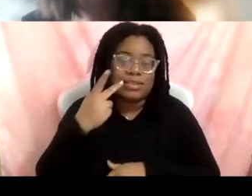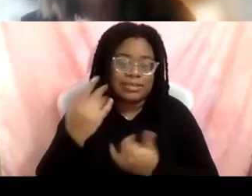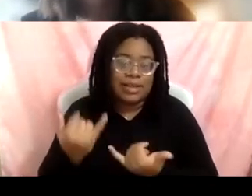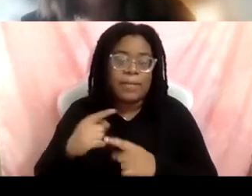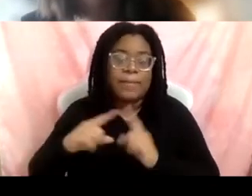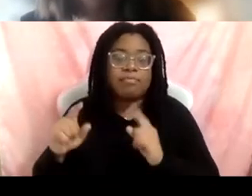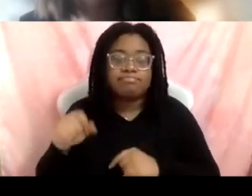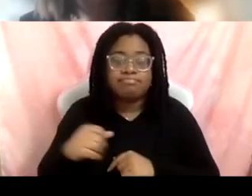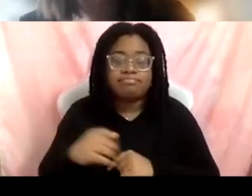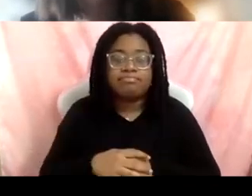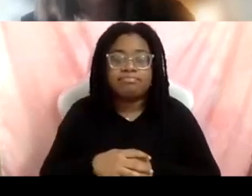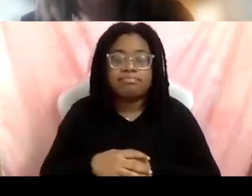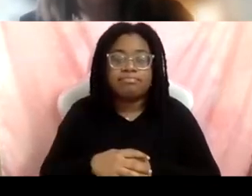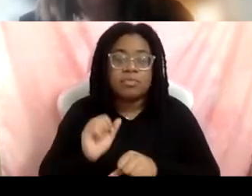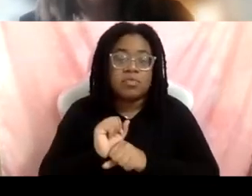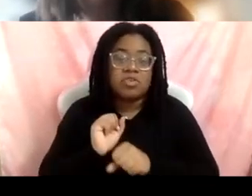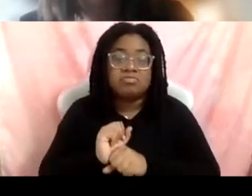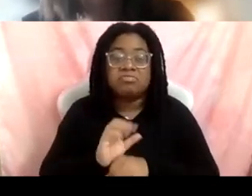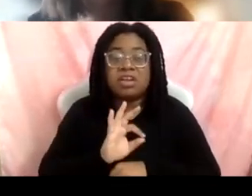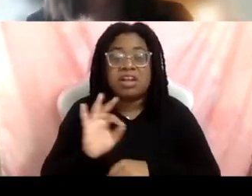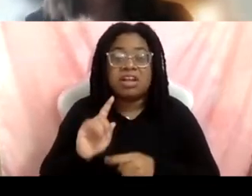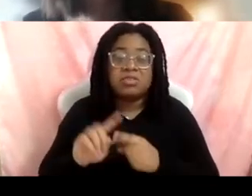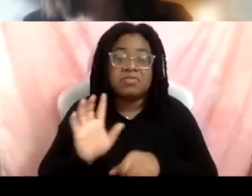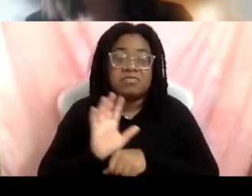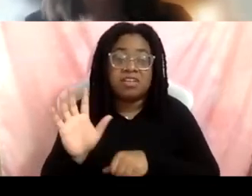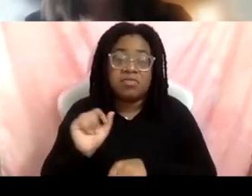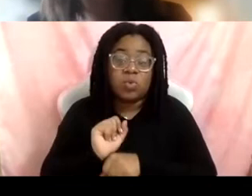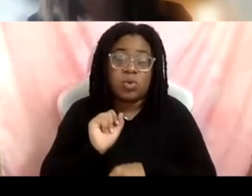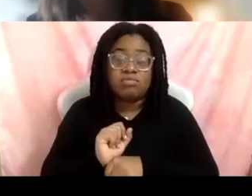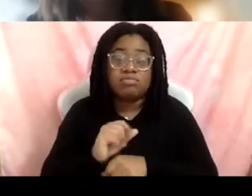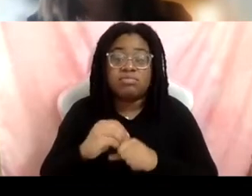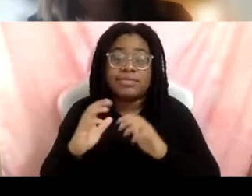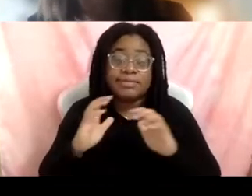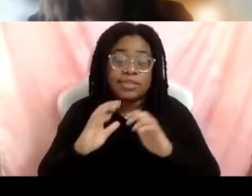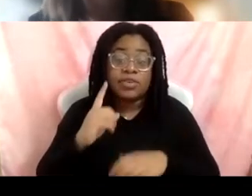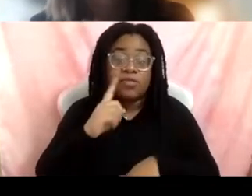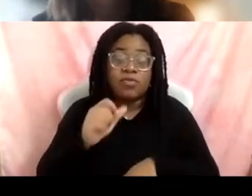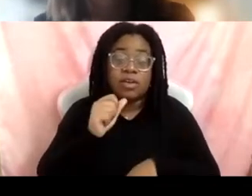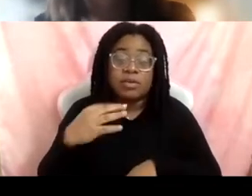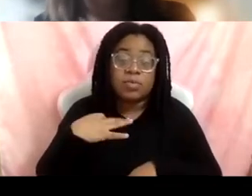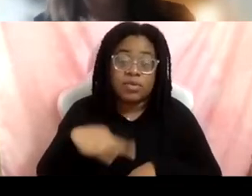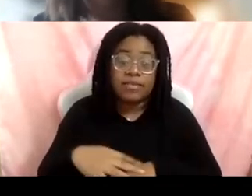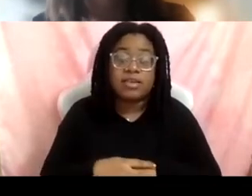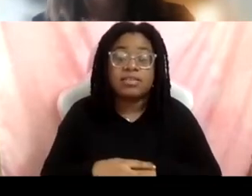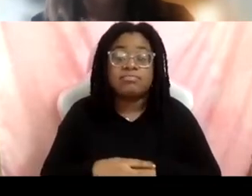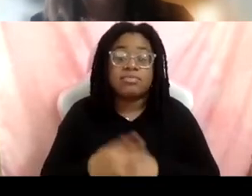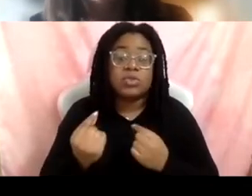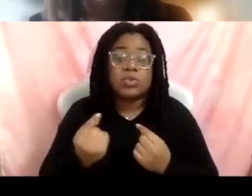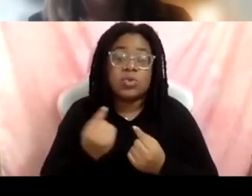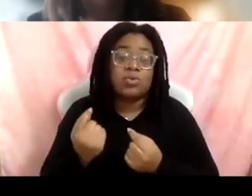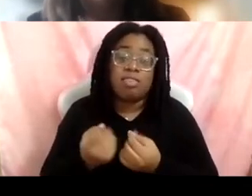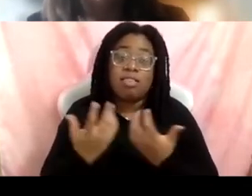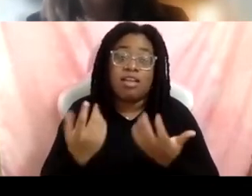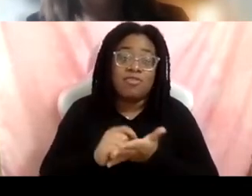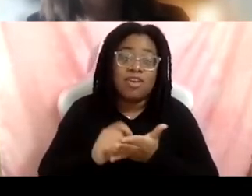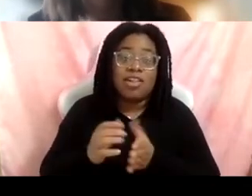I am working just a 9-to-5 job in communications for a nonprofit, and I do a lot of writing on the side,